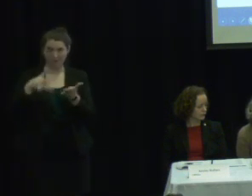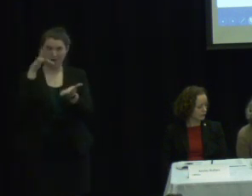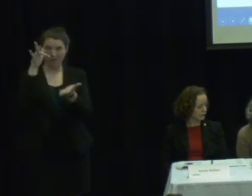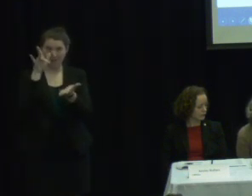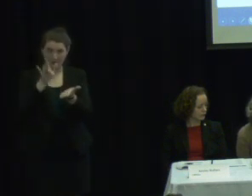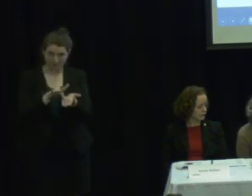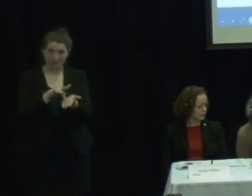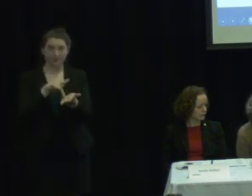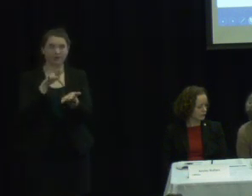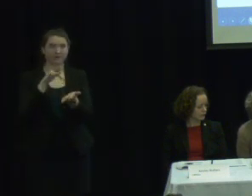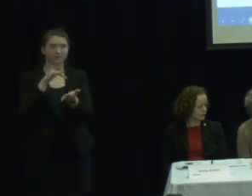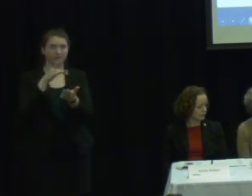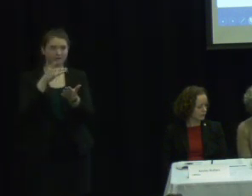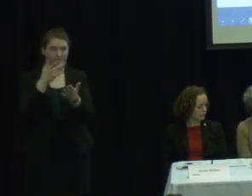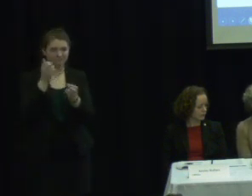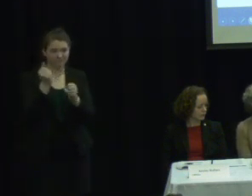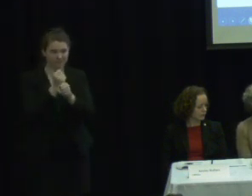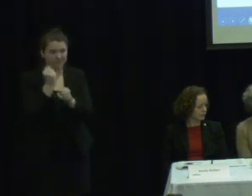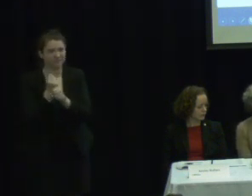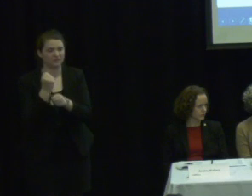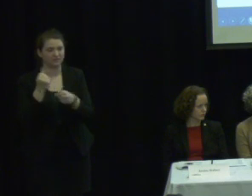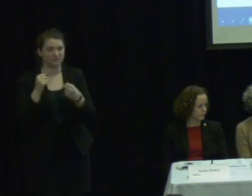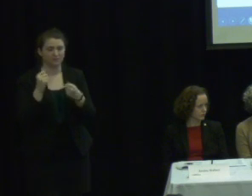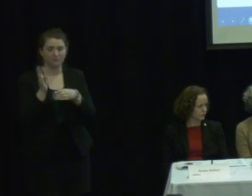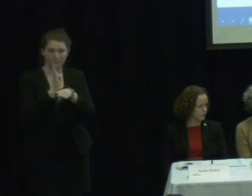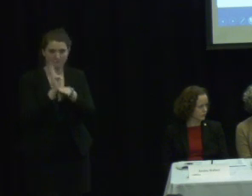be kind of construction zone,